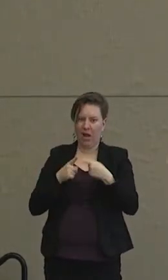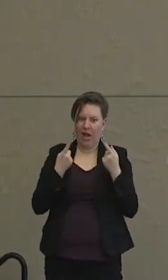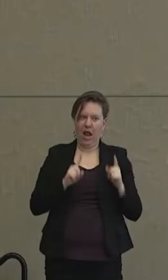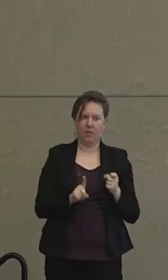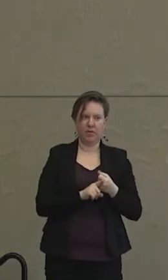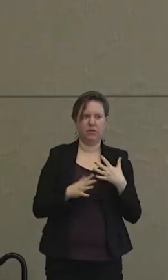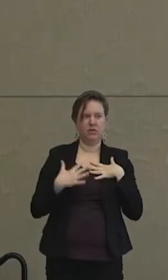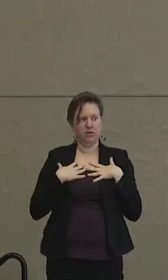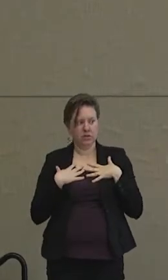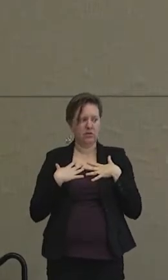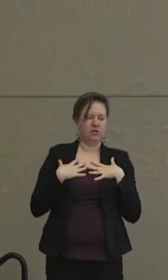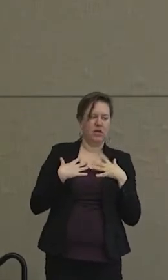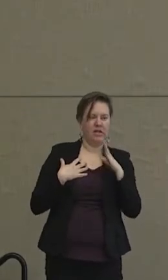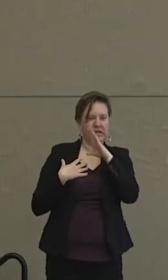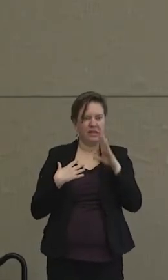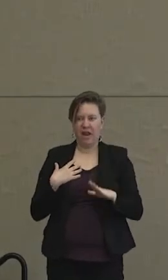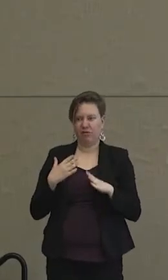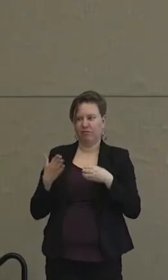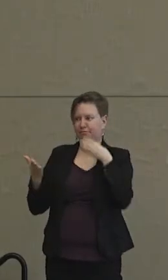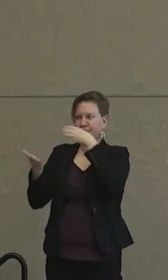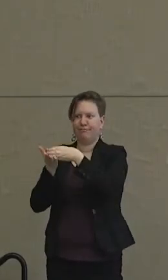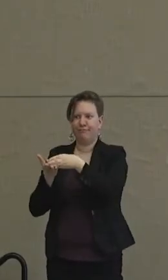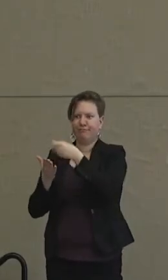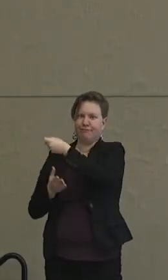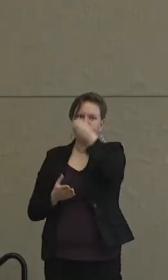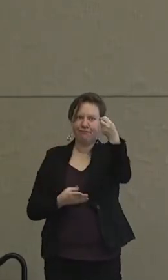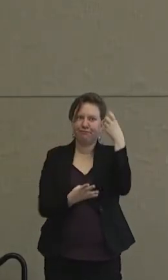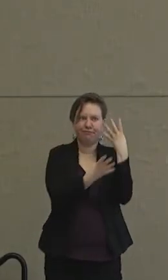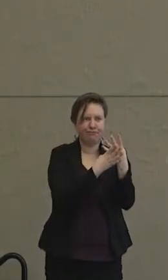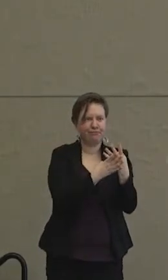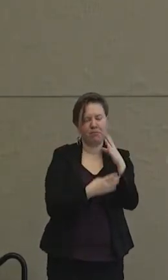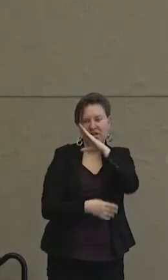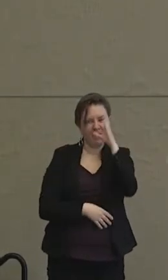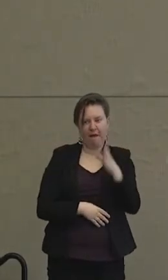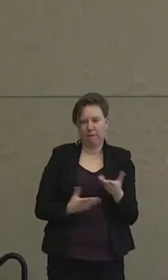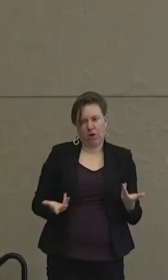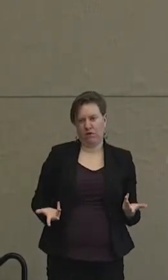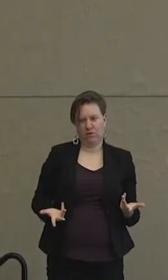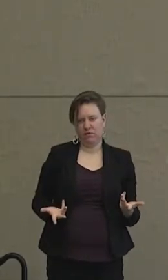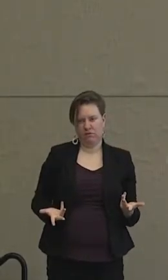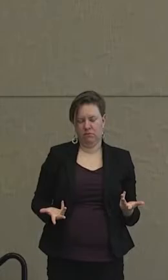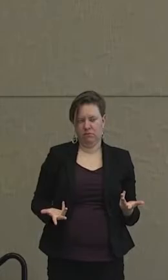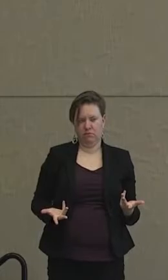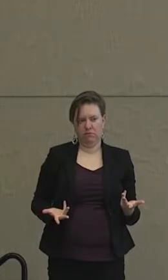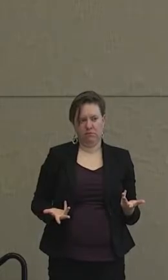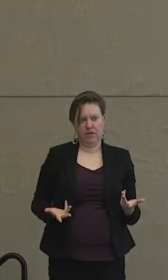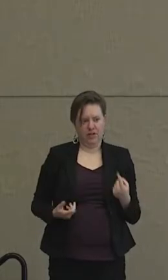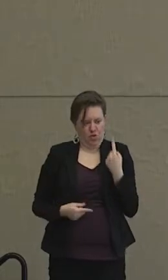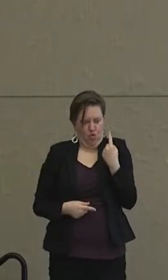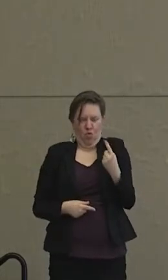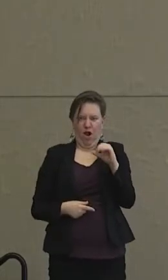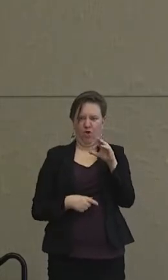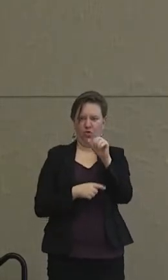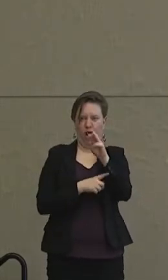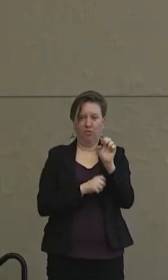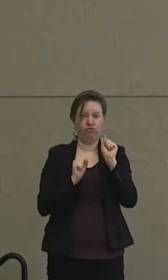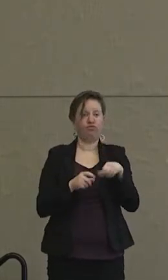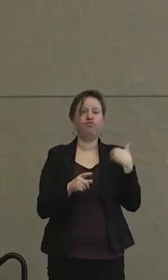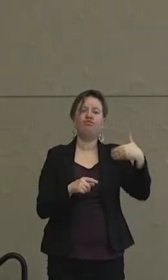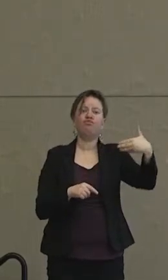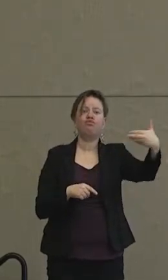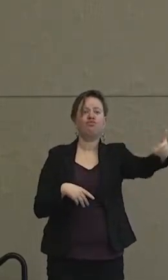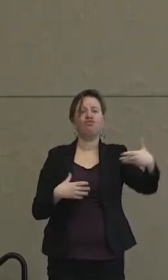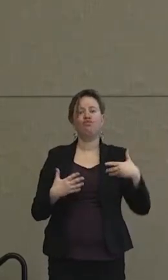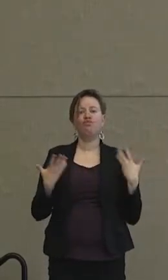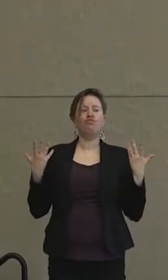it's rarely prosecuted, and when it's prosecuted, it's rarely convicted. It's the one crime you can commit and get away